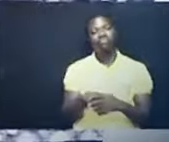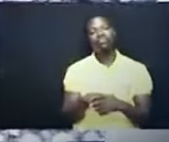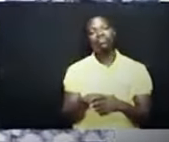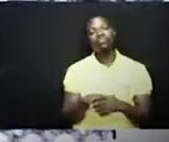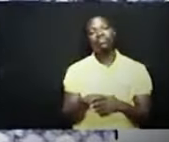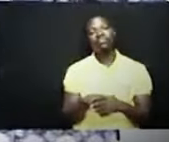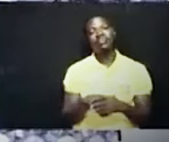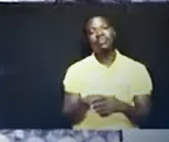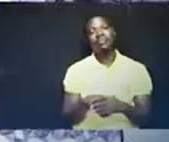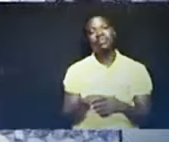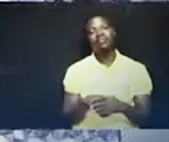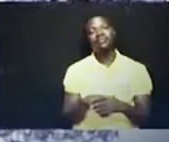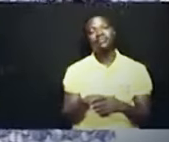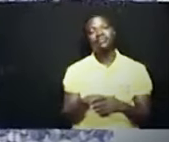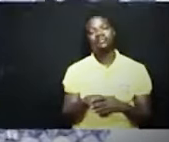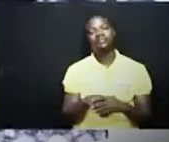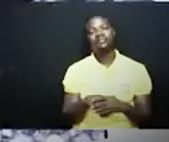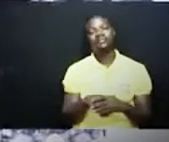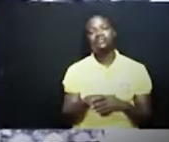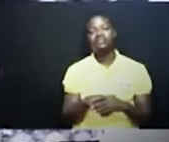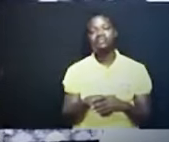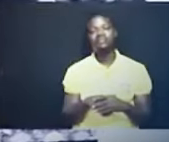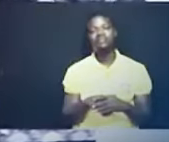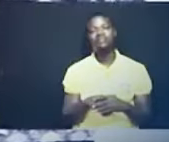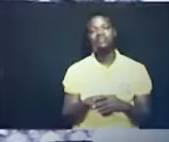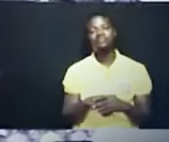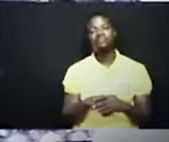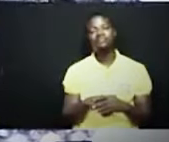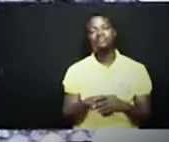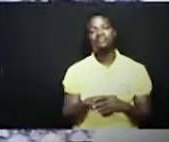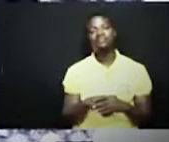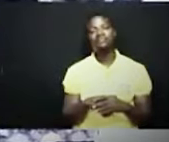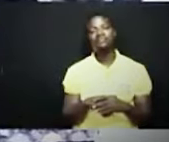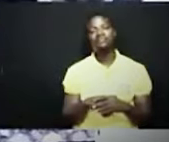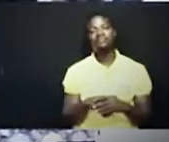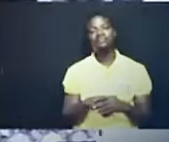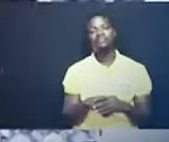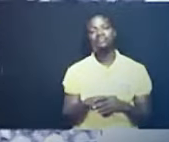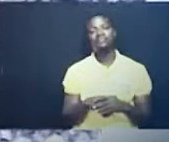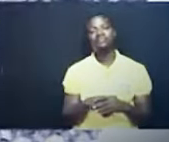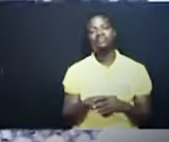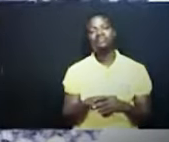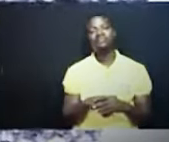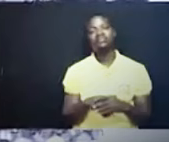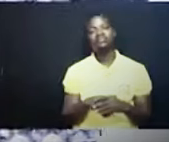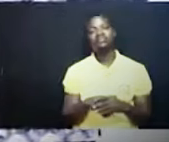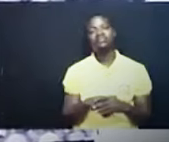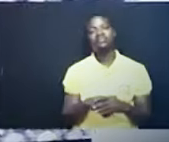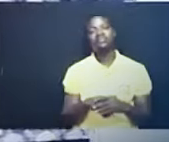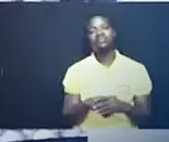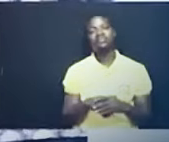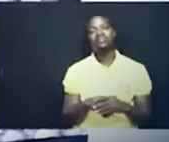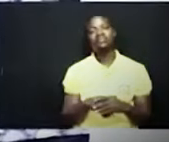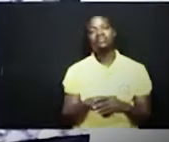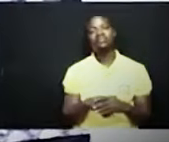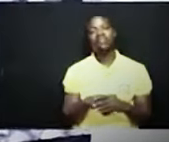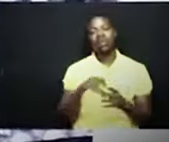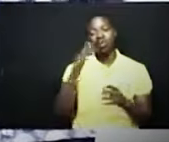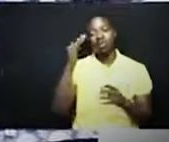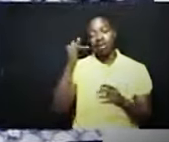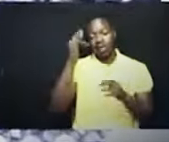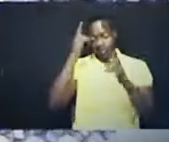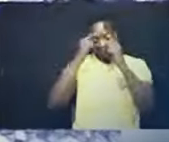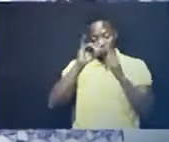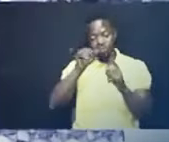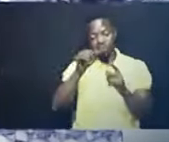court, Nemum, one train a Jano Bosha, or say, Muti free Menumono. For John